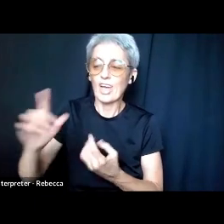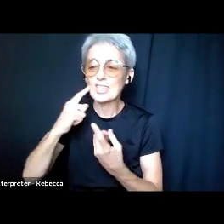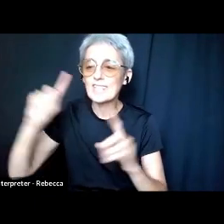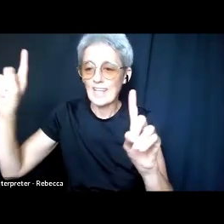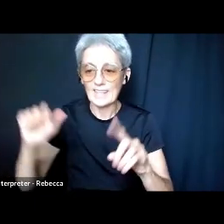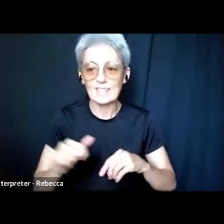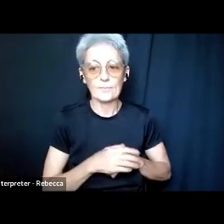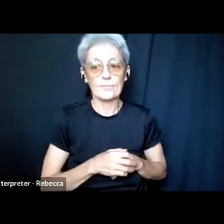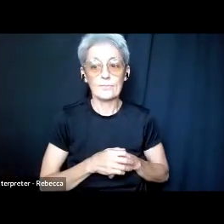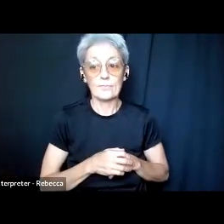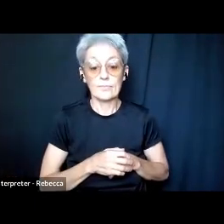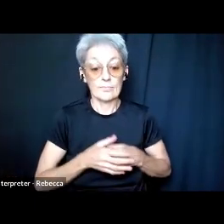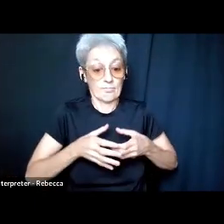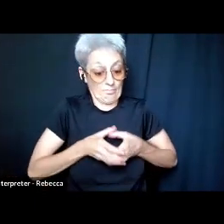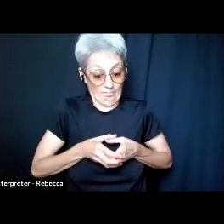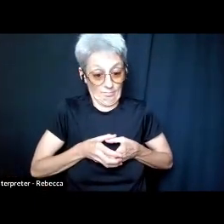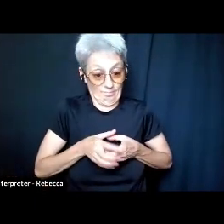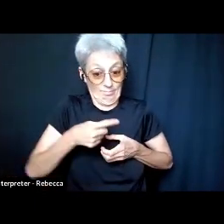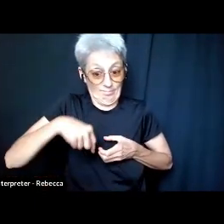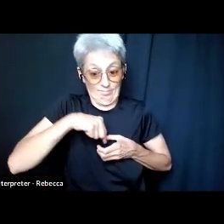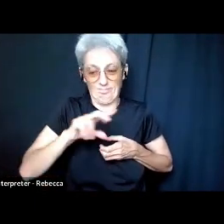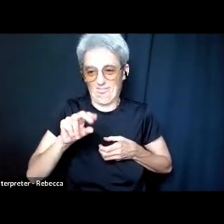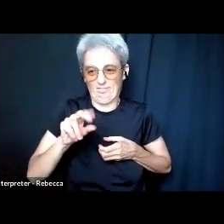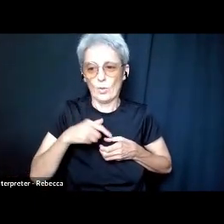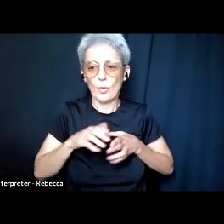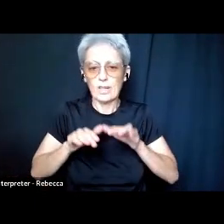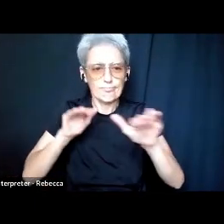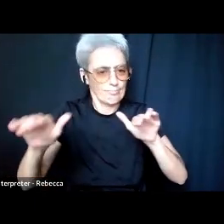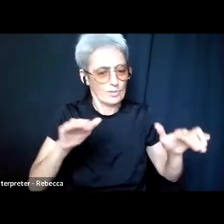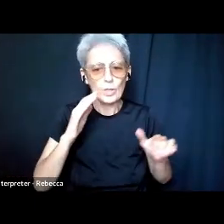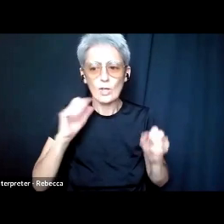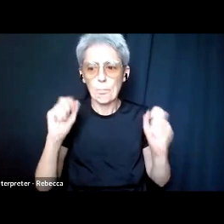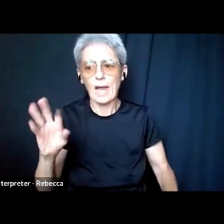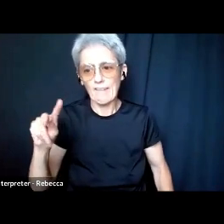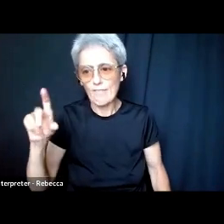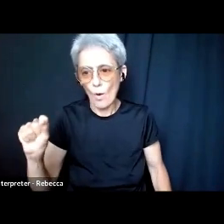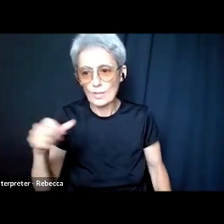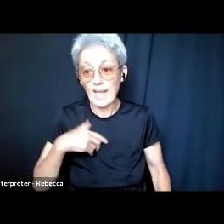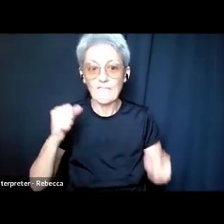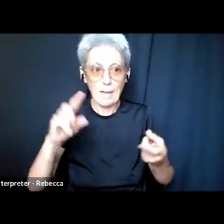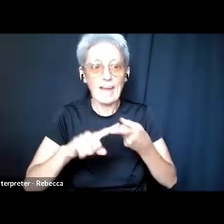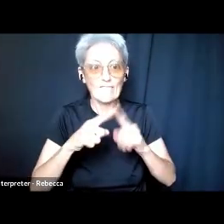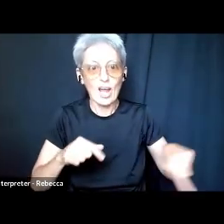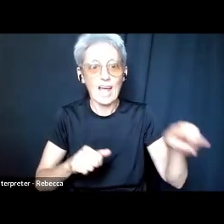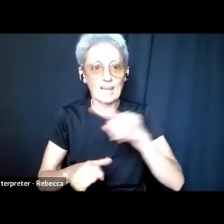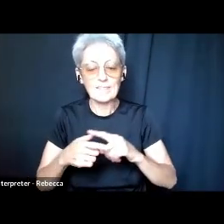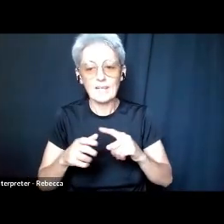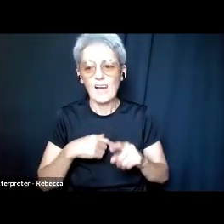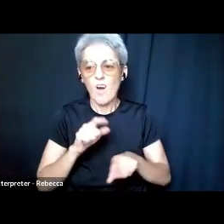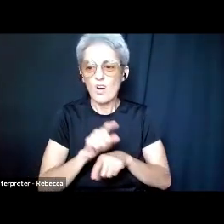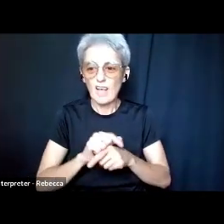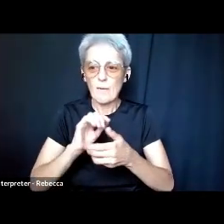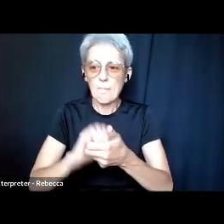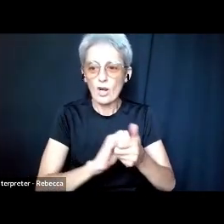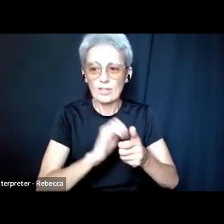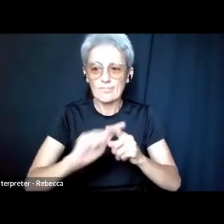in a silo. We know a lot of folks, we have a lot of friends, and we develop a lot of partnerships with